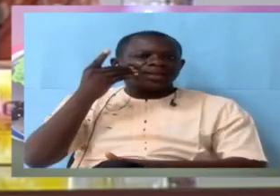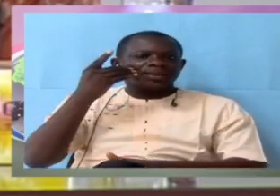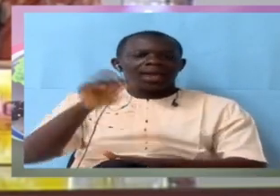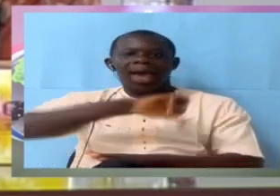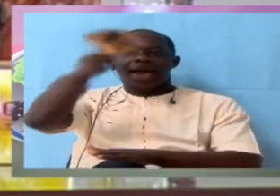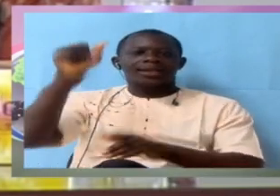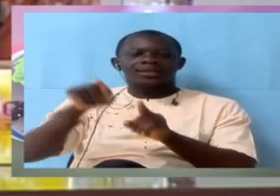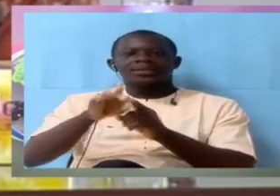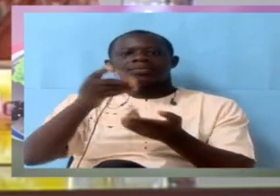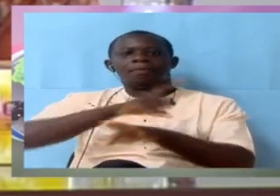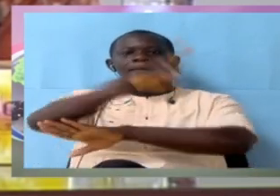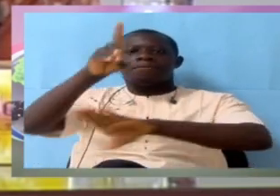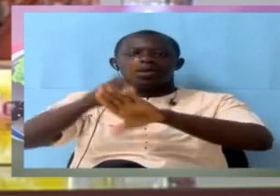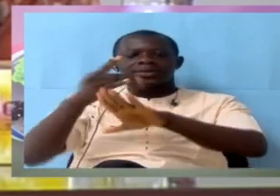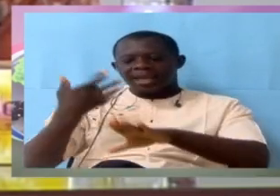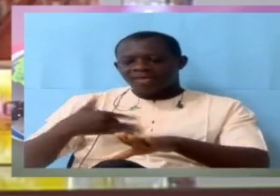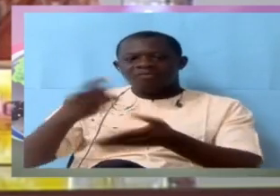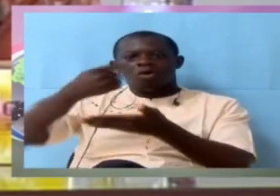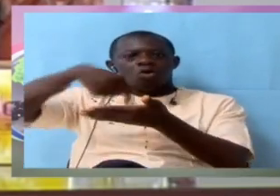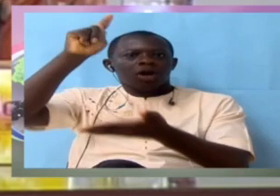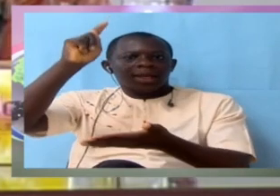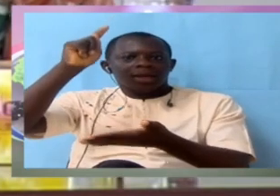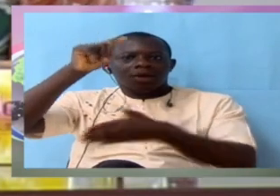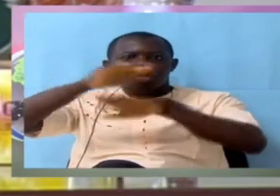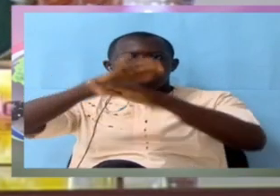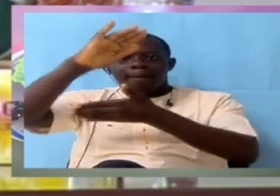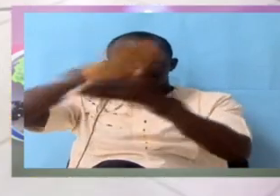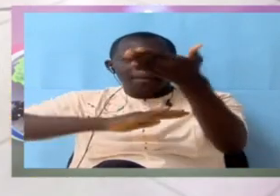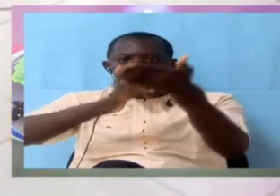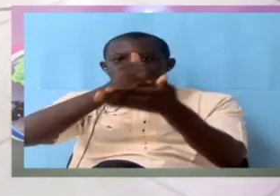stated on the witness protection sheet before you?